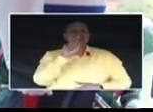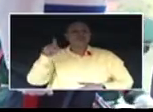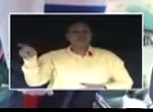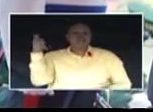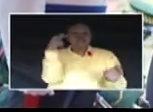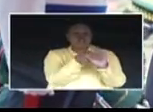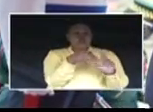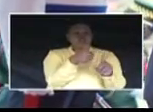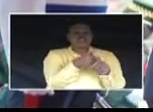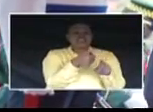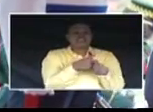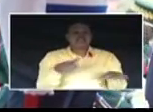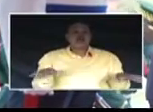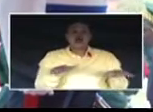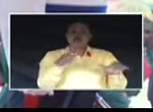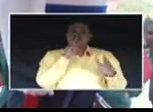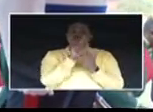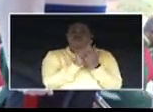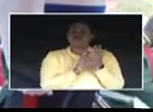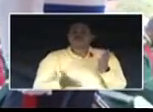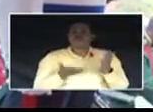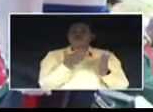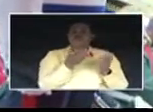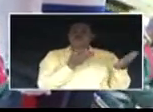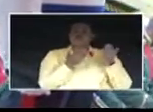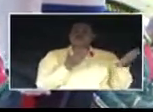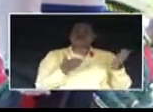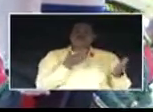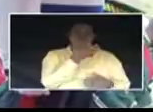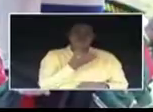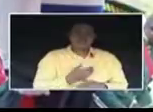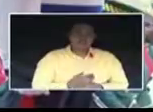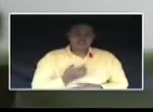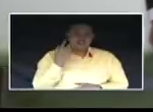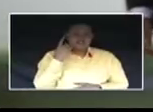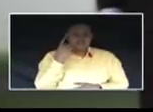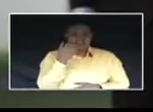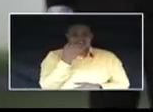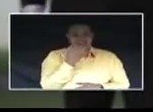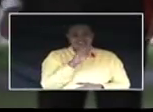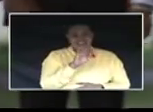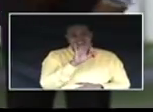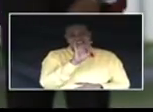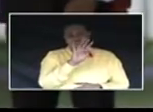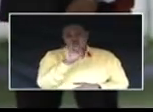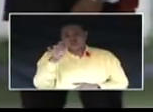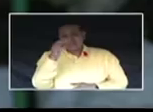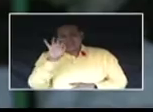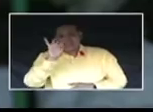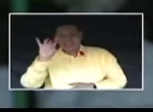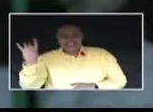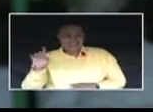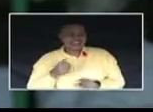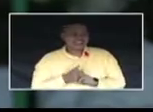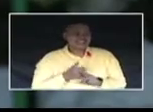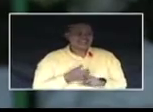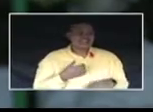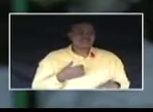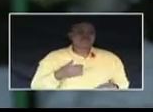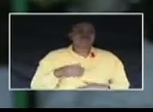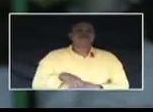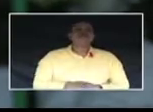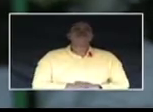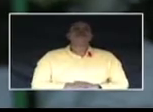Prosecution as acting Crown Counsel and served there from 1984 to 1988. Mr. Stephen Brian He's still Facey a for Supreme